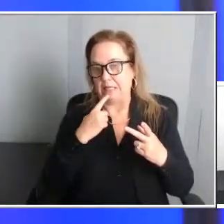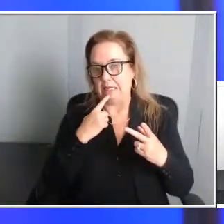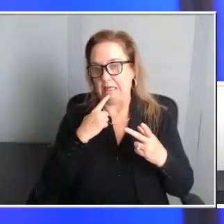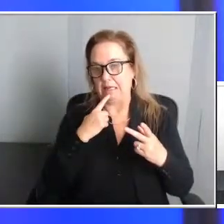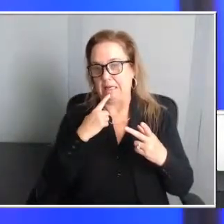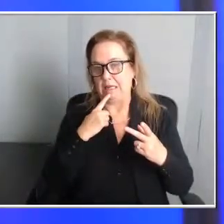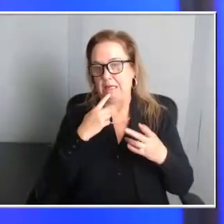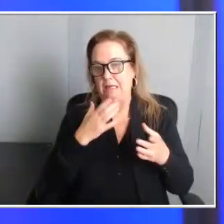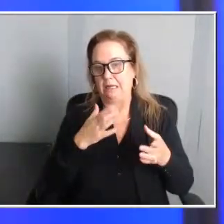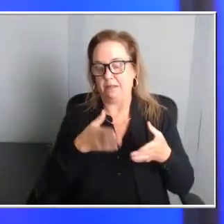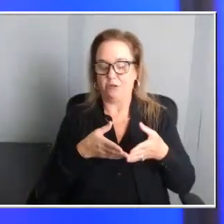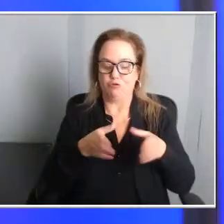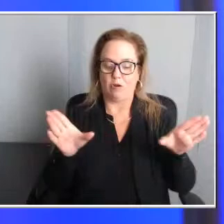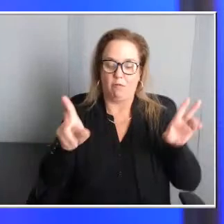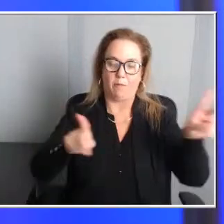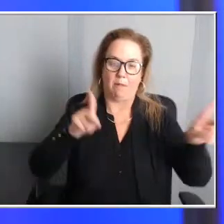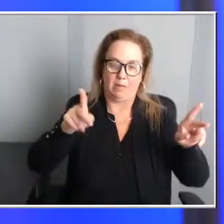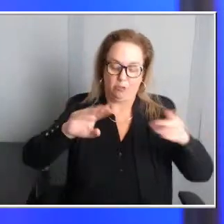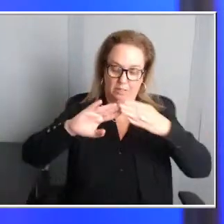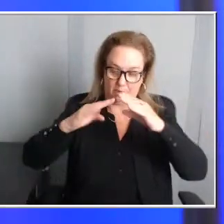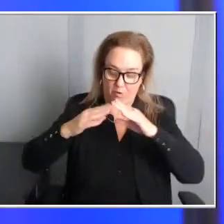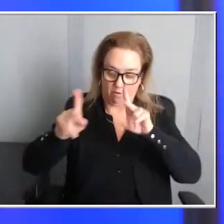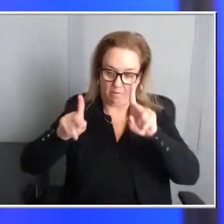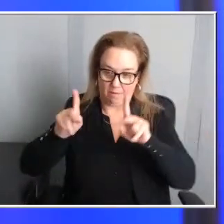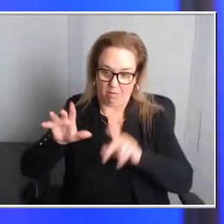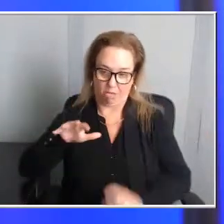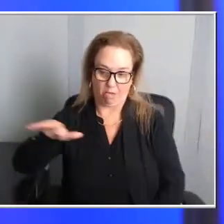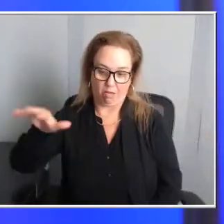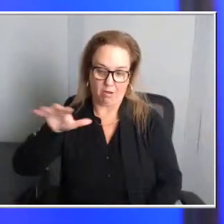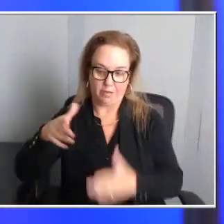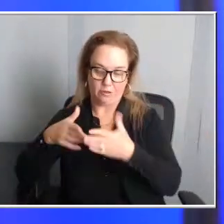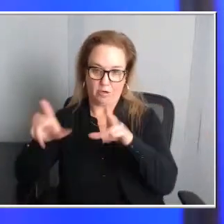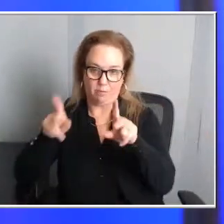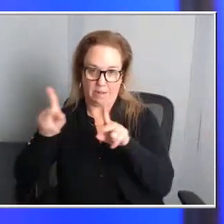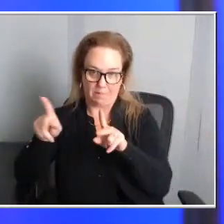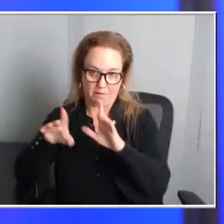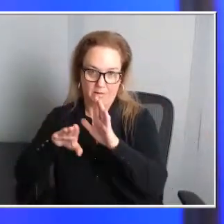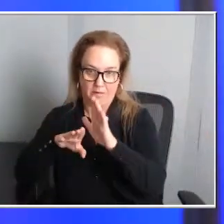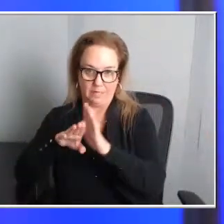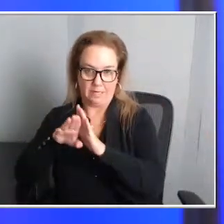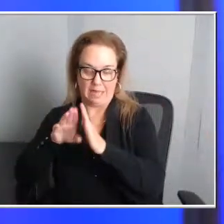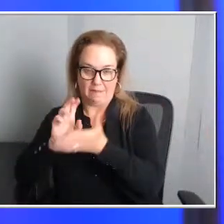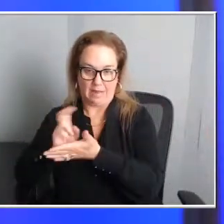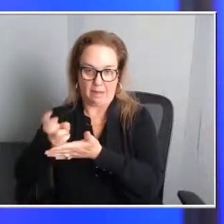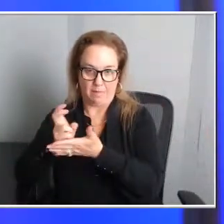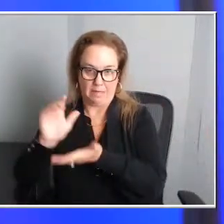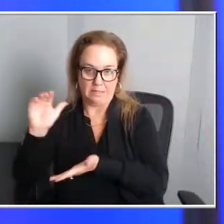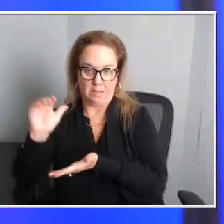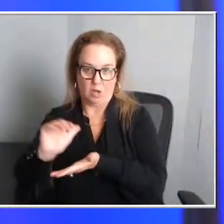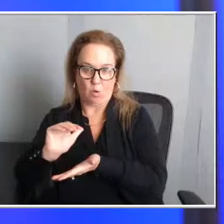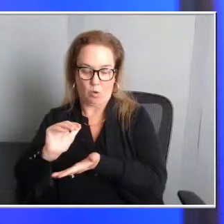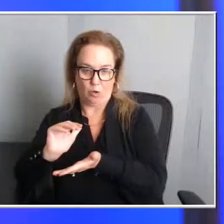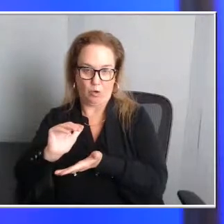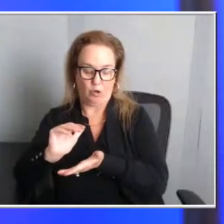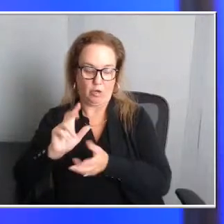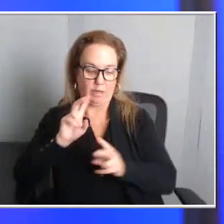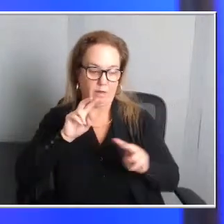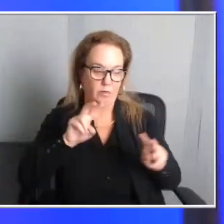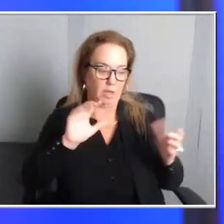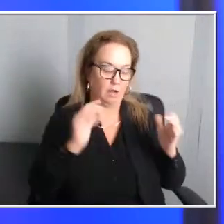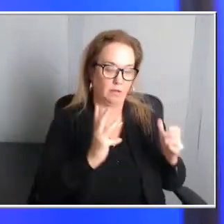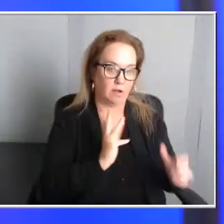general population, the number of people in the general population that have epilepsy is lower than if you look at just the